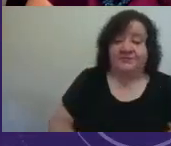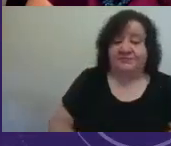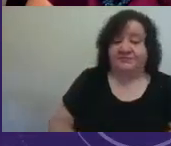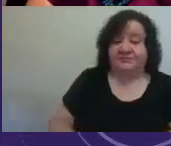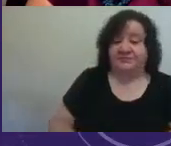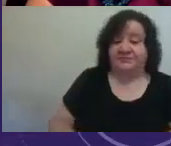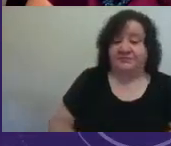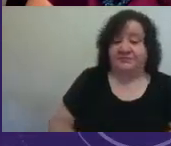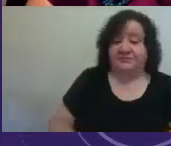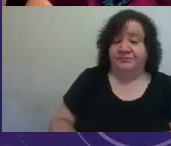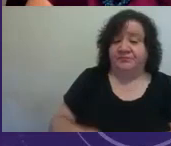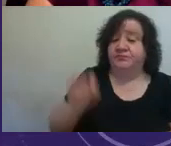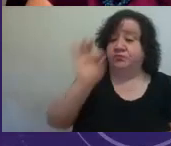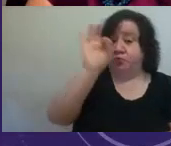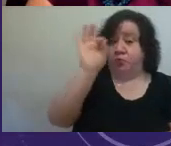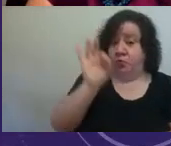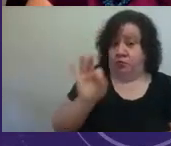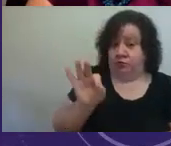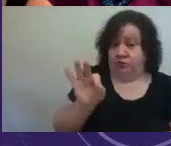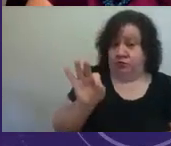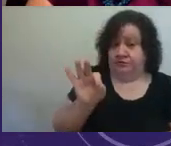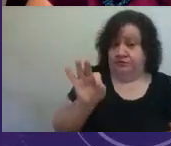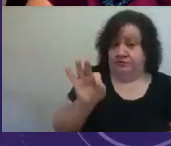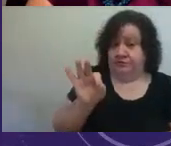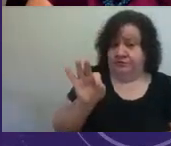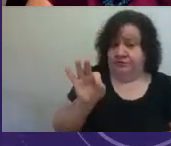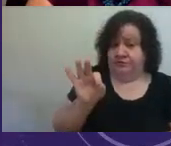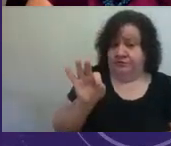add link and then a description of the link?